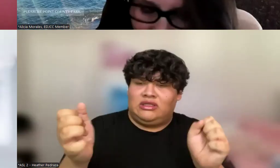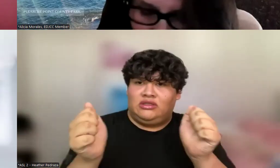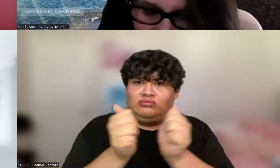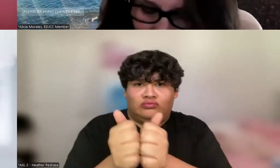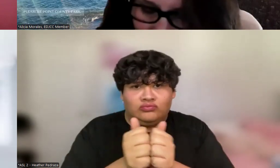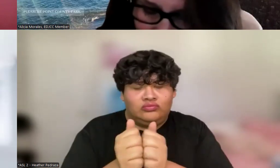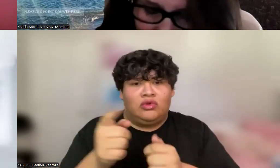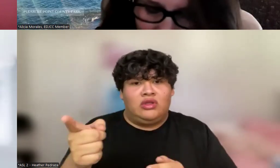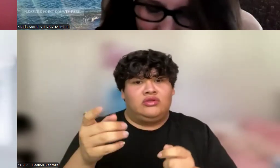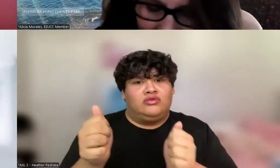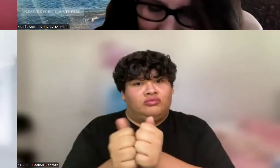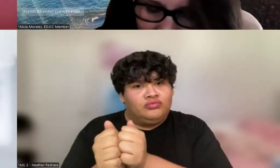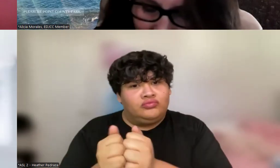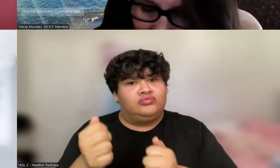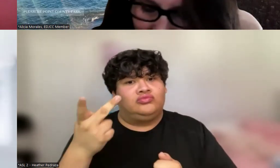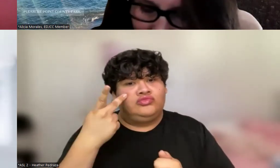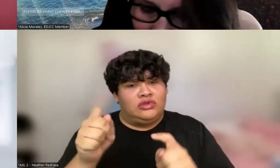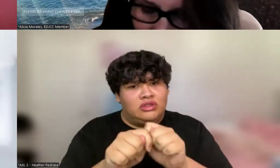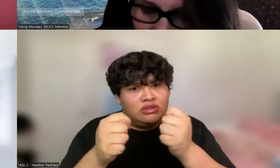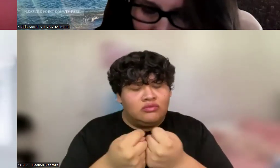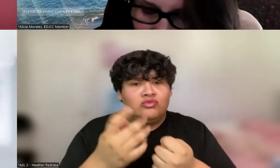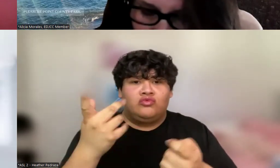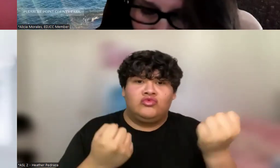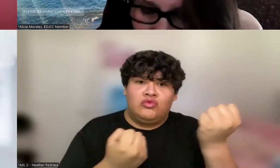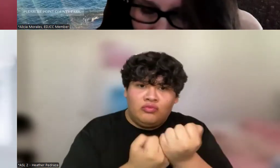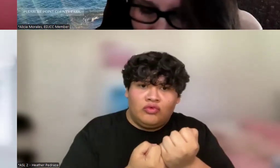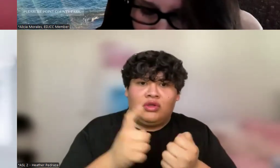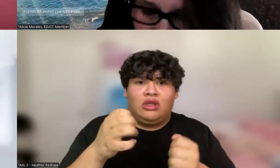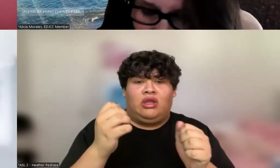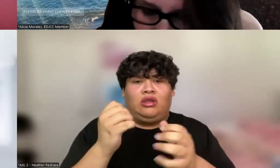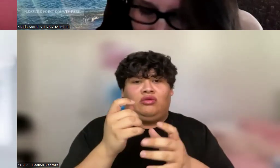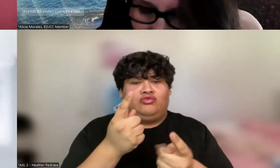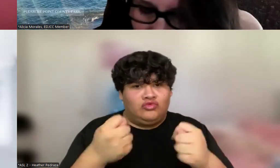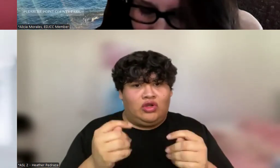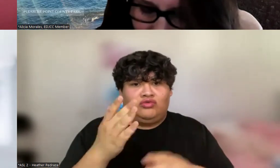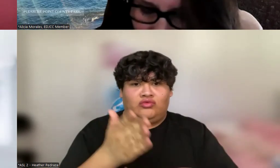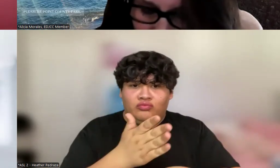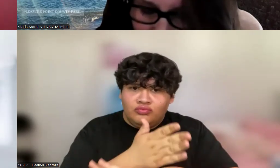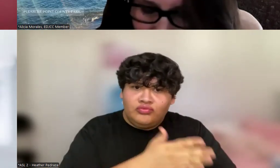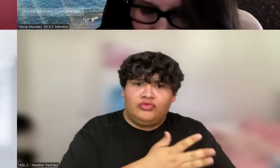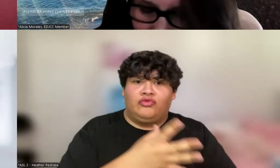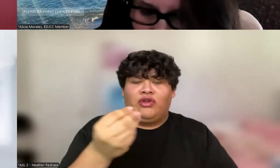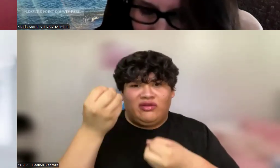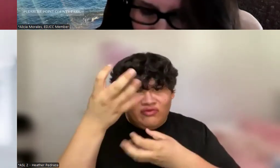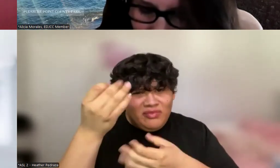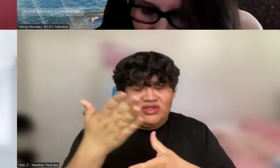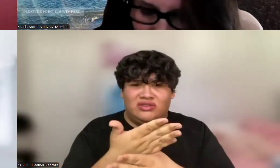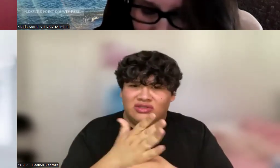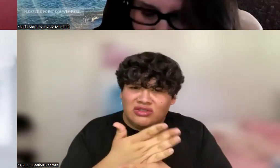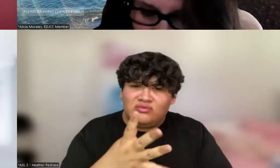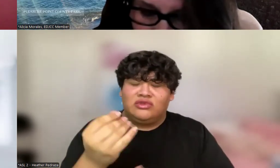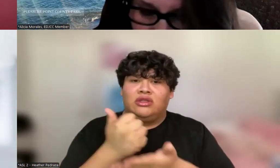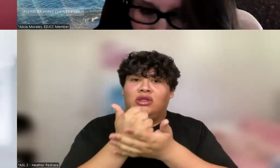these partners, and where these teams are well supported, it can improve coordination, facilitate appropriate information sharing, and help